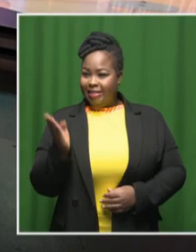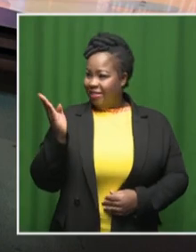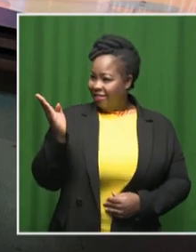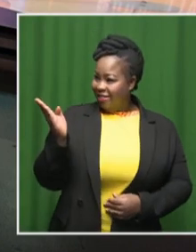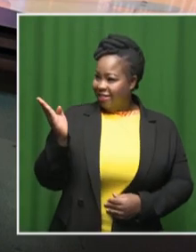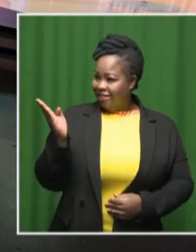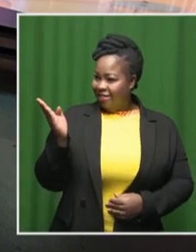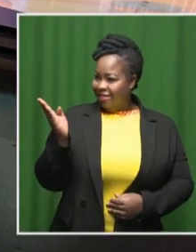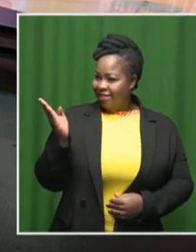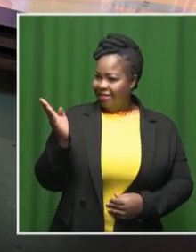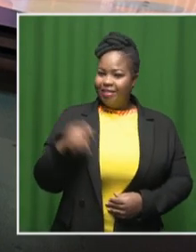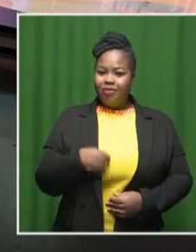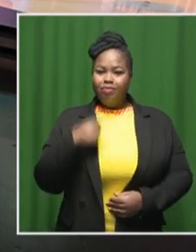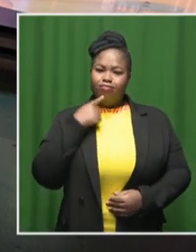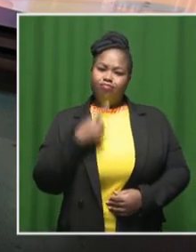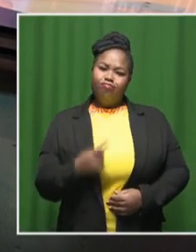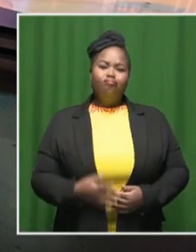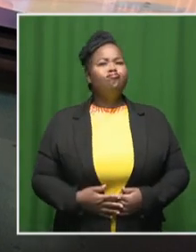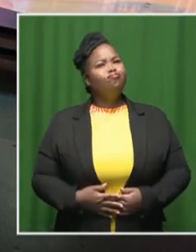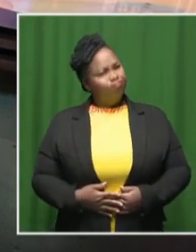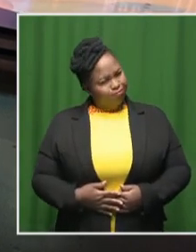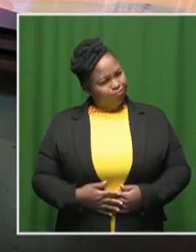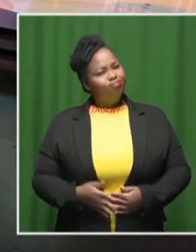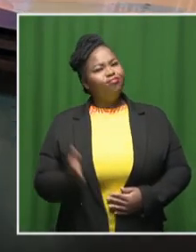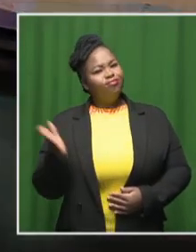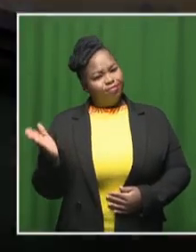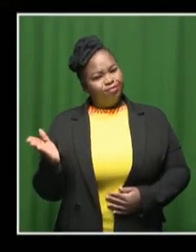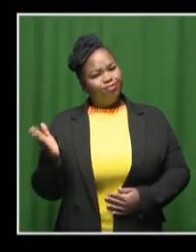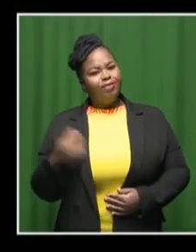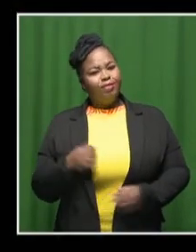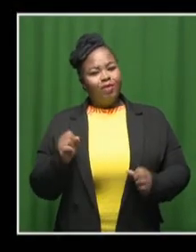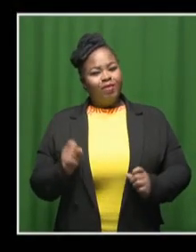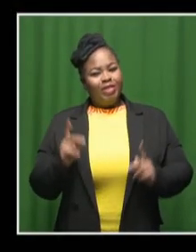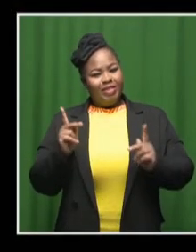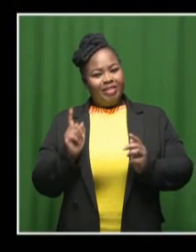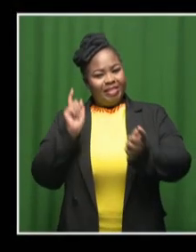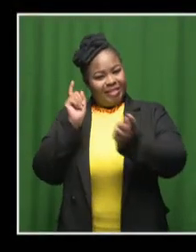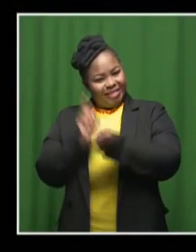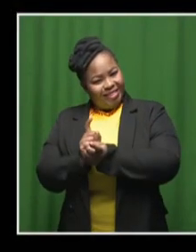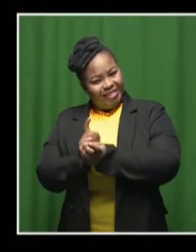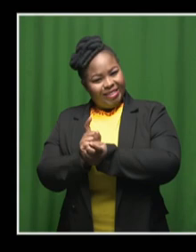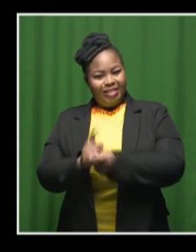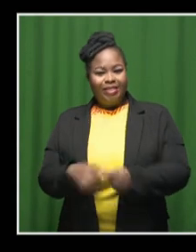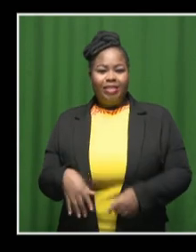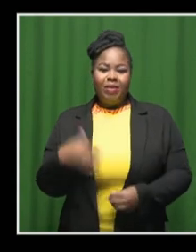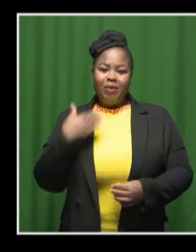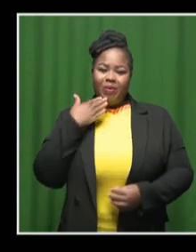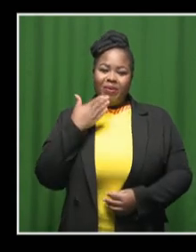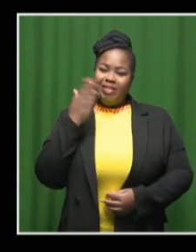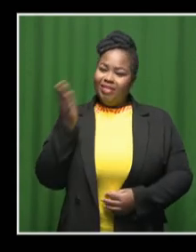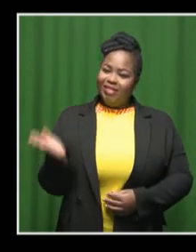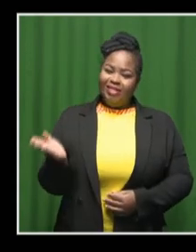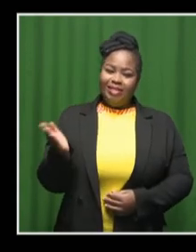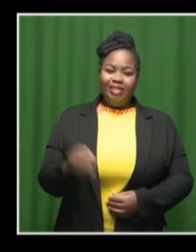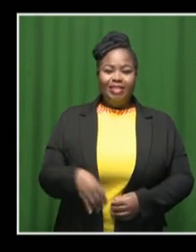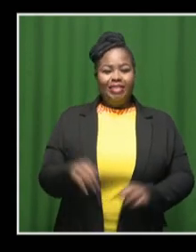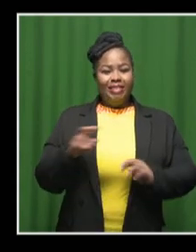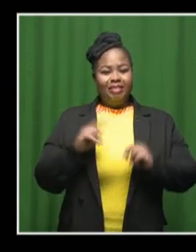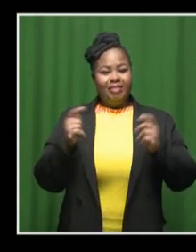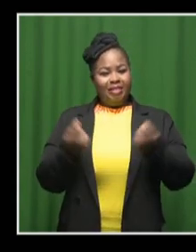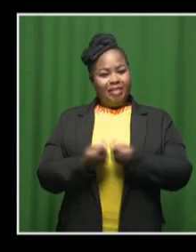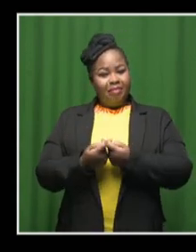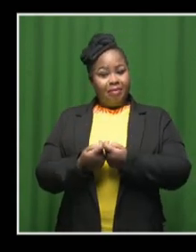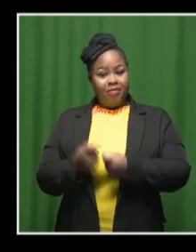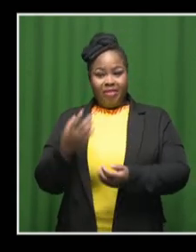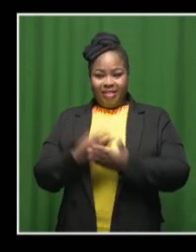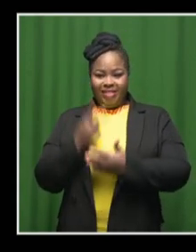Morwesi. She says, well, she went out, she had the opportunity to go and meet up there with the team. And